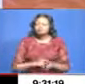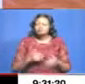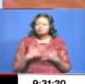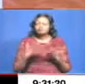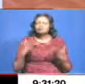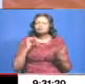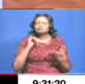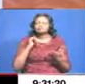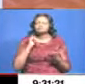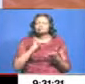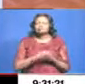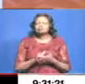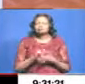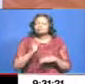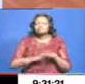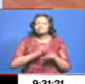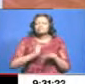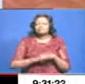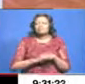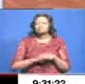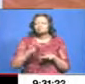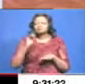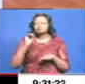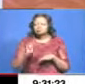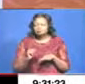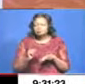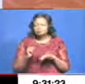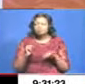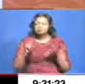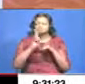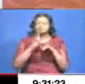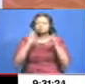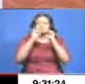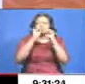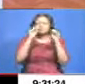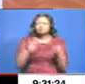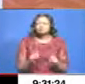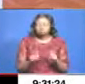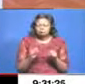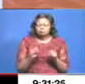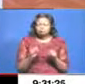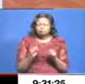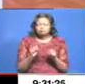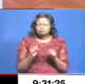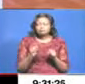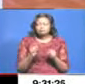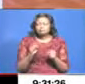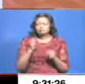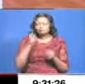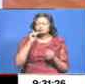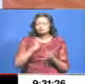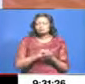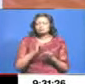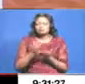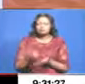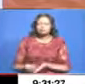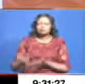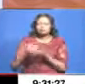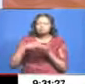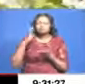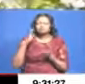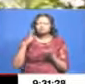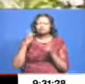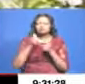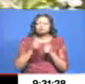data. Now, to use those systems, to now leverage on those systems so that we can collect more accurate data